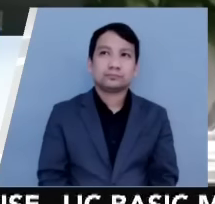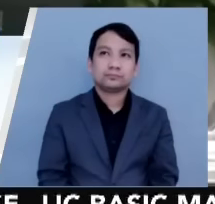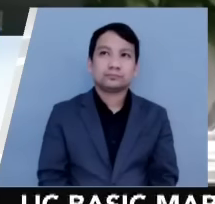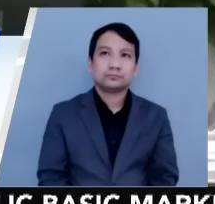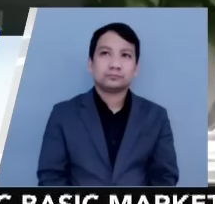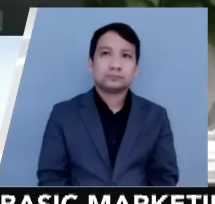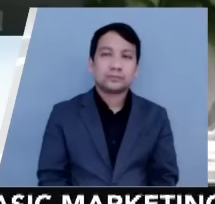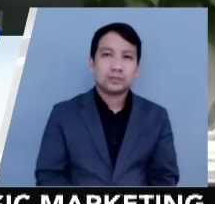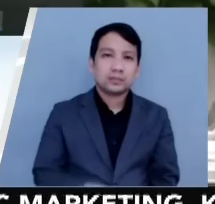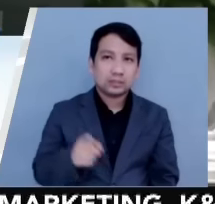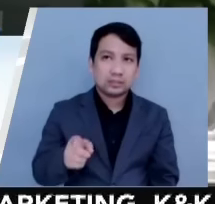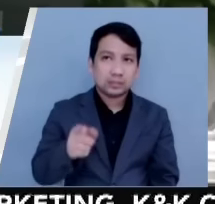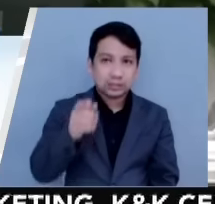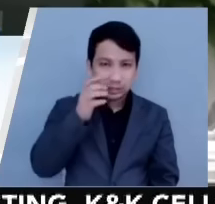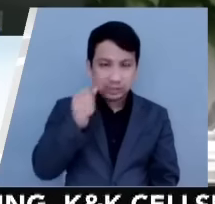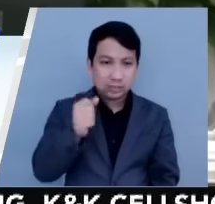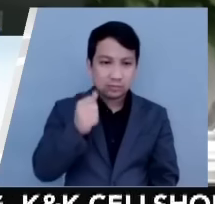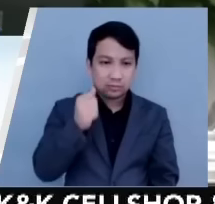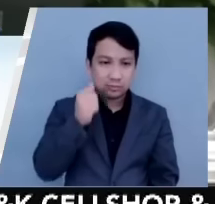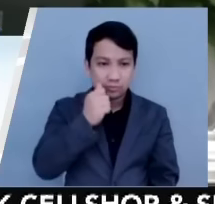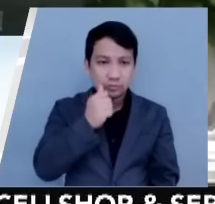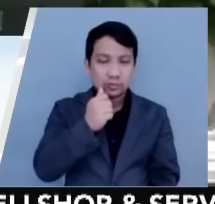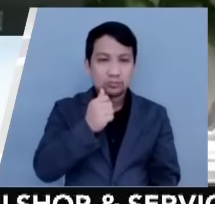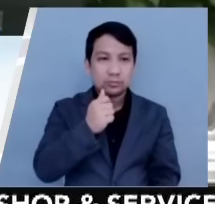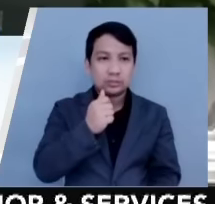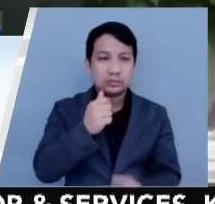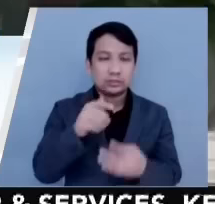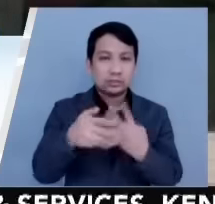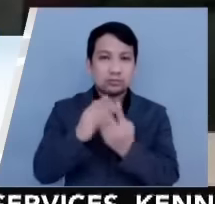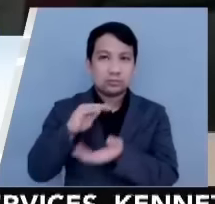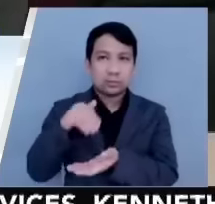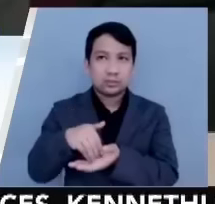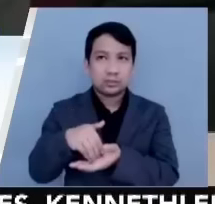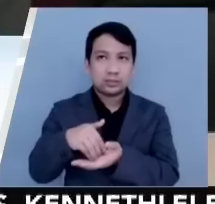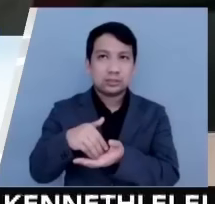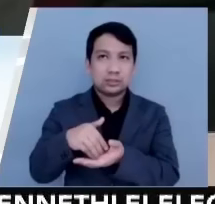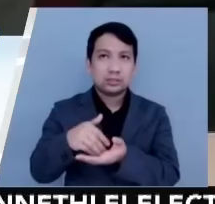Cassandra Ong at the Women's Correctional Center located at